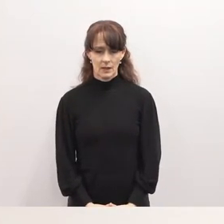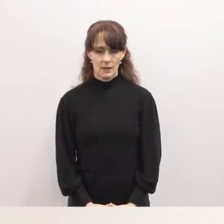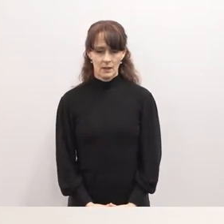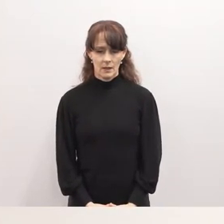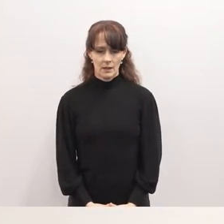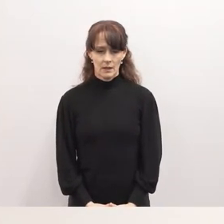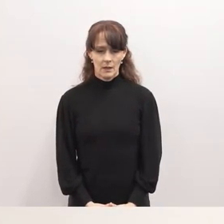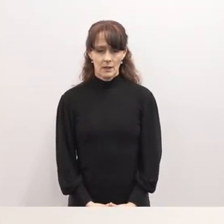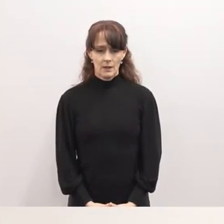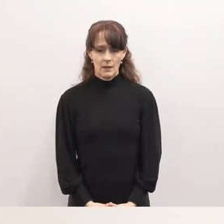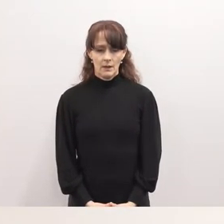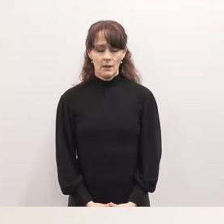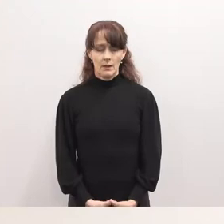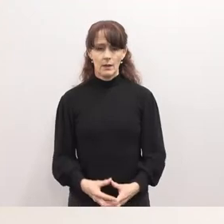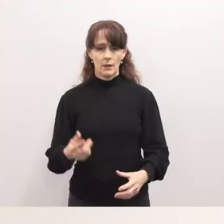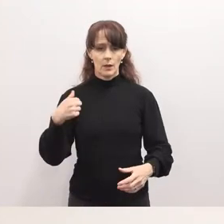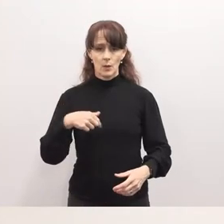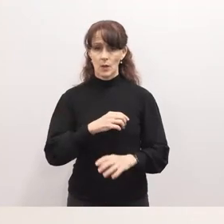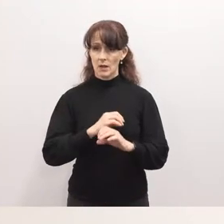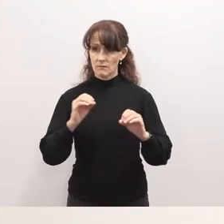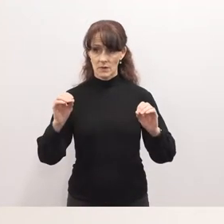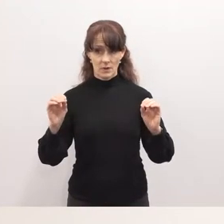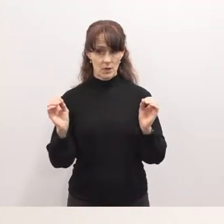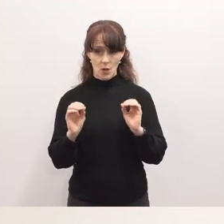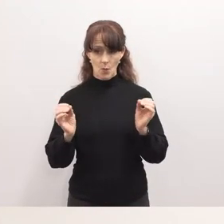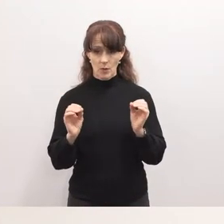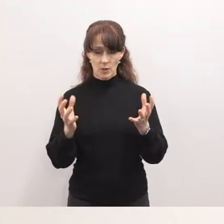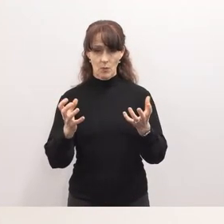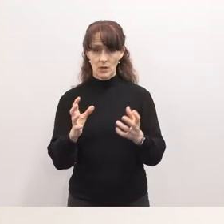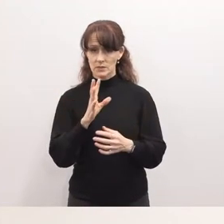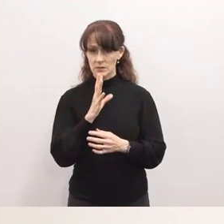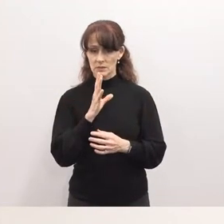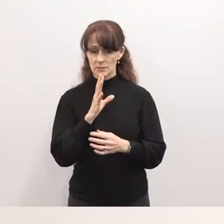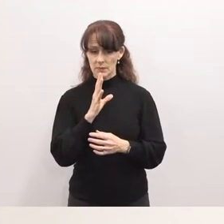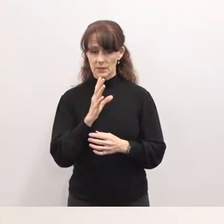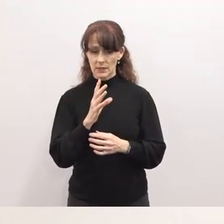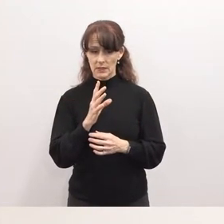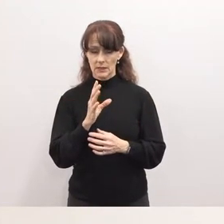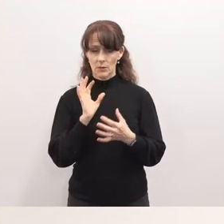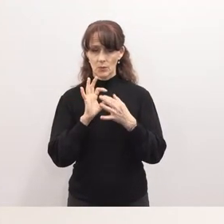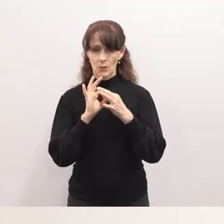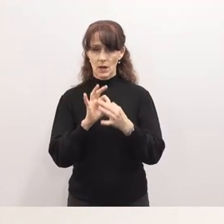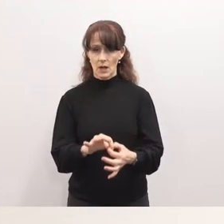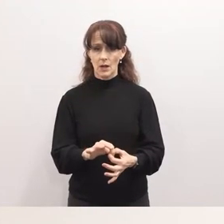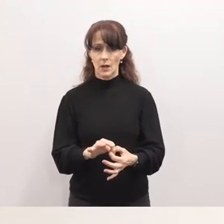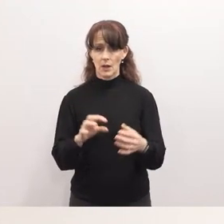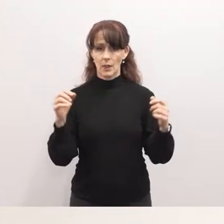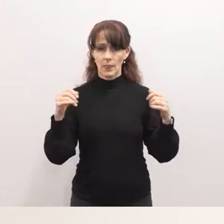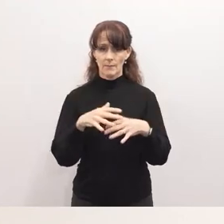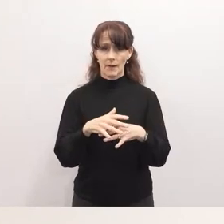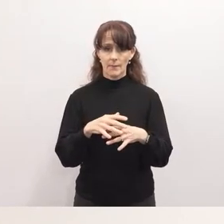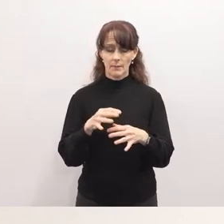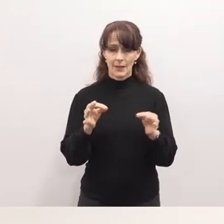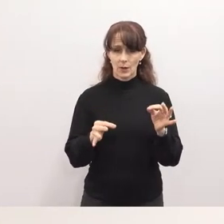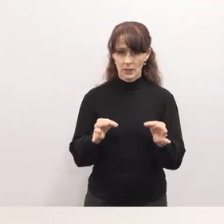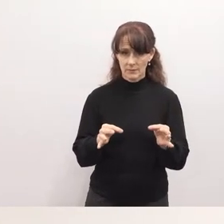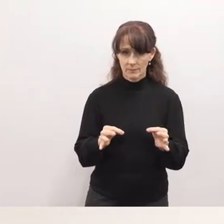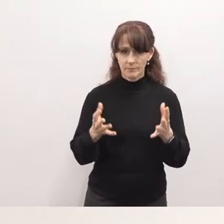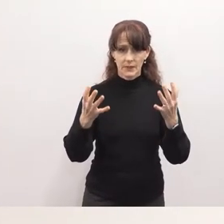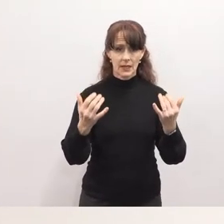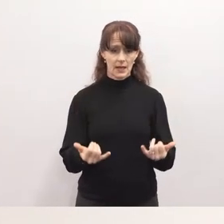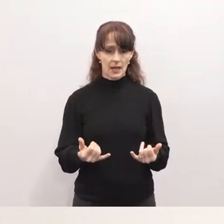so we have no one who wants to speak on the public hearing, so I will